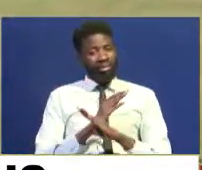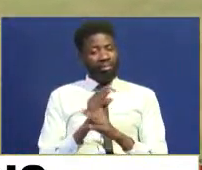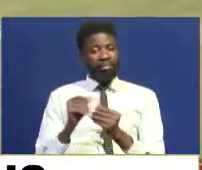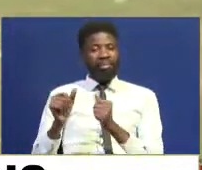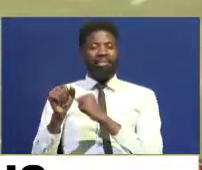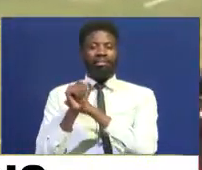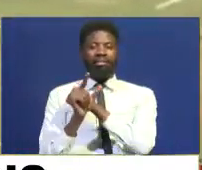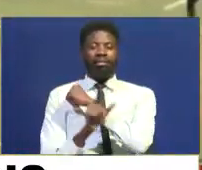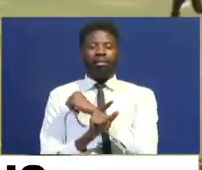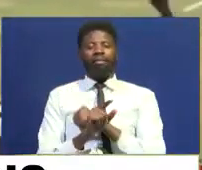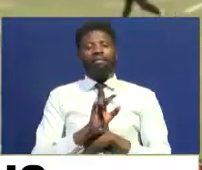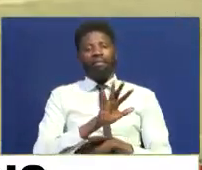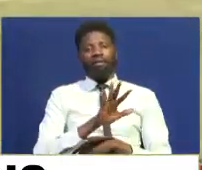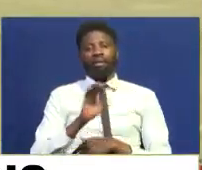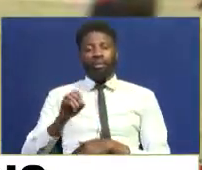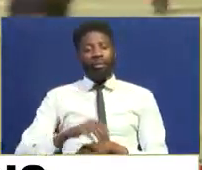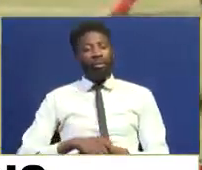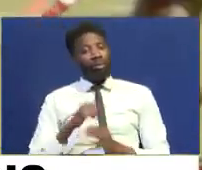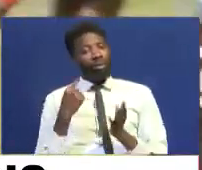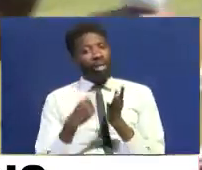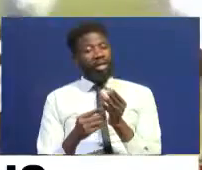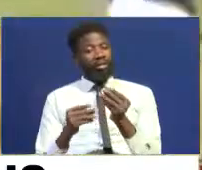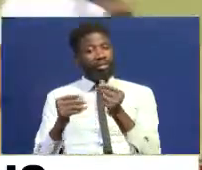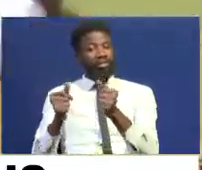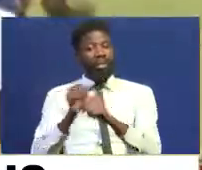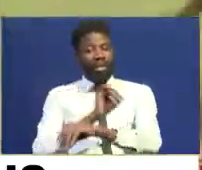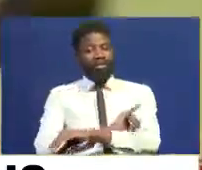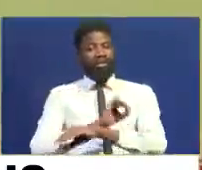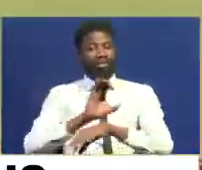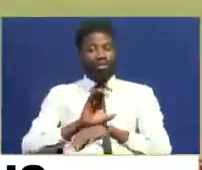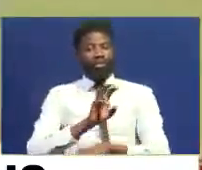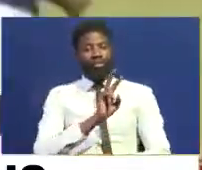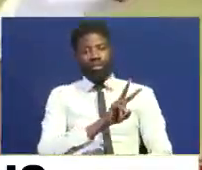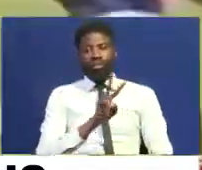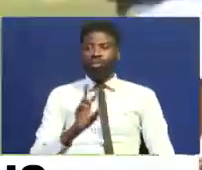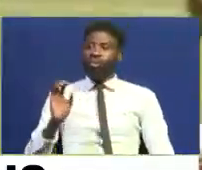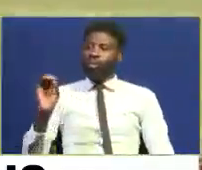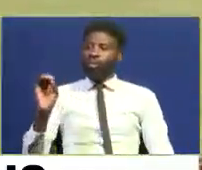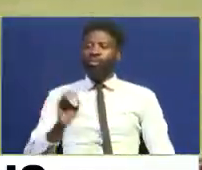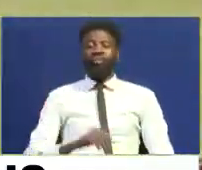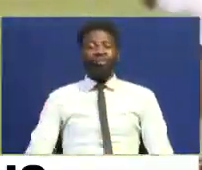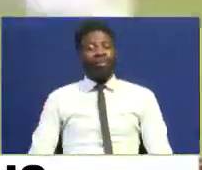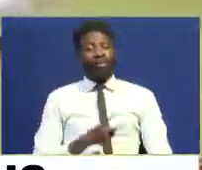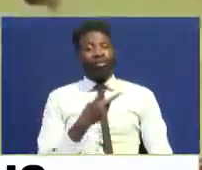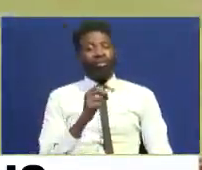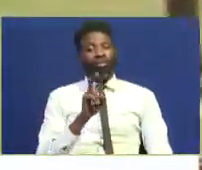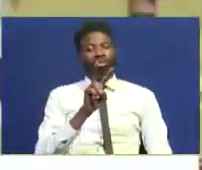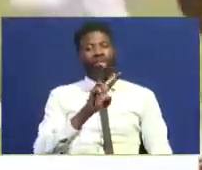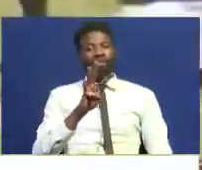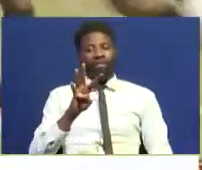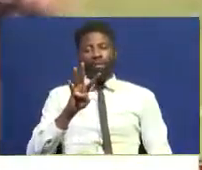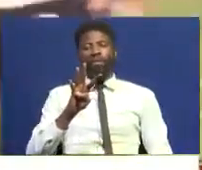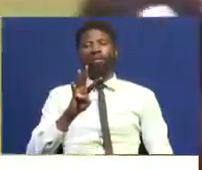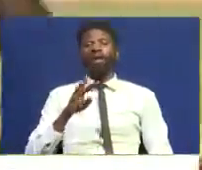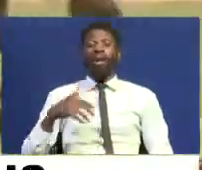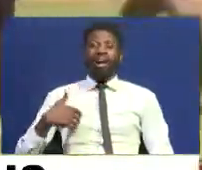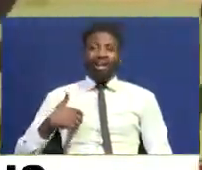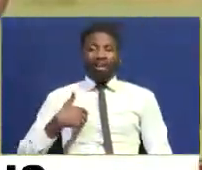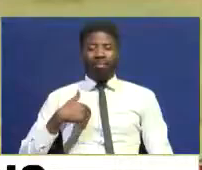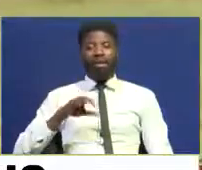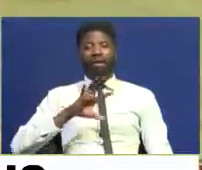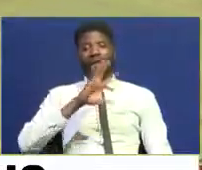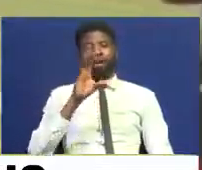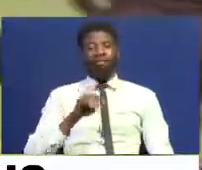Senegal 5-0, while Uganda defeated Cote d'Ivoire 22-0. The 2024 Rugby Africa Women's Sevens